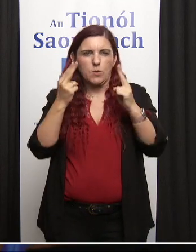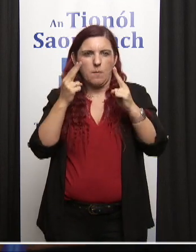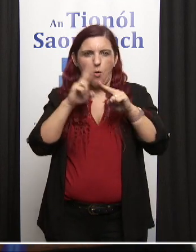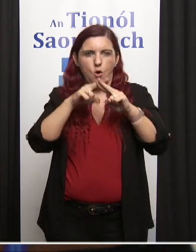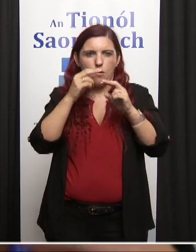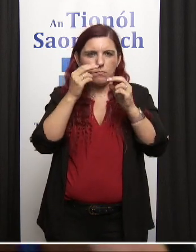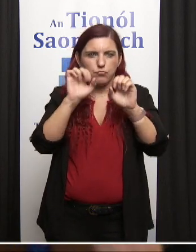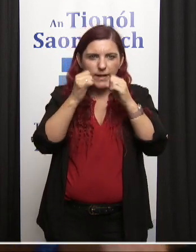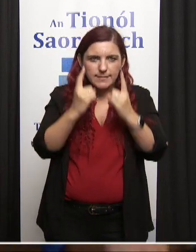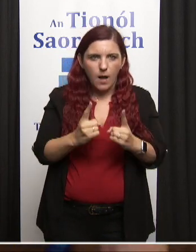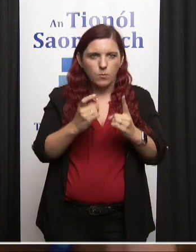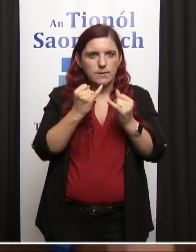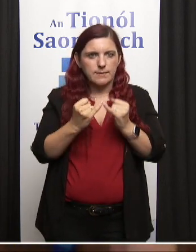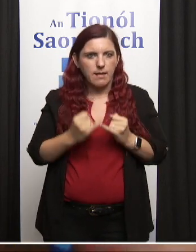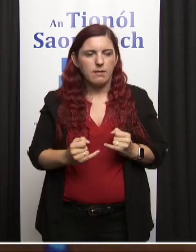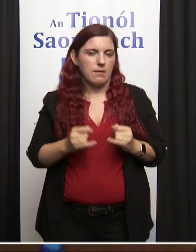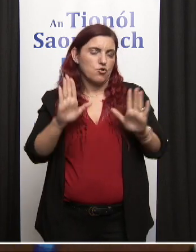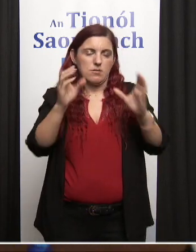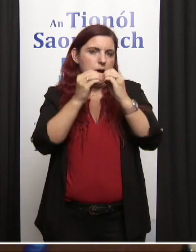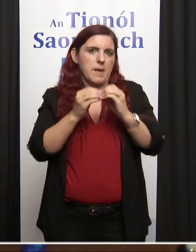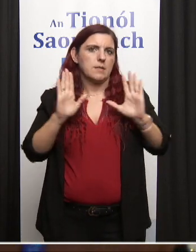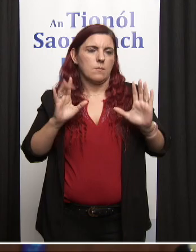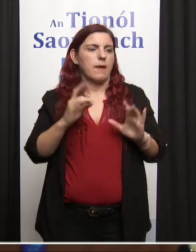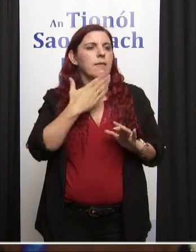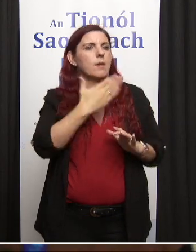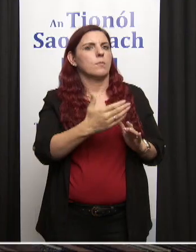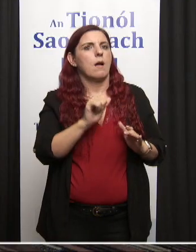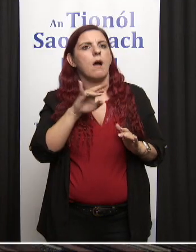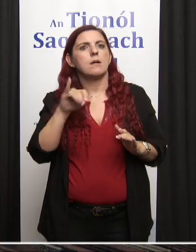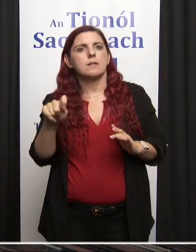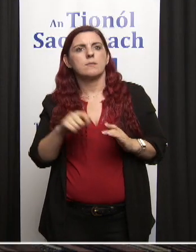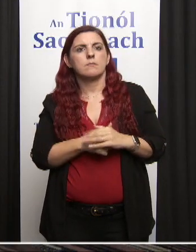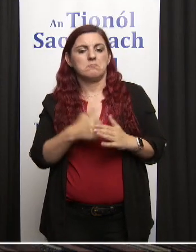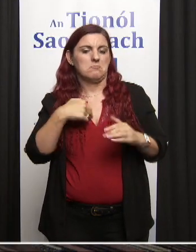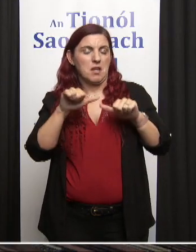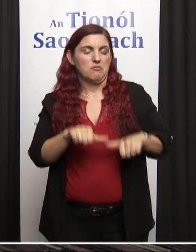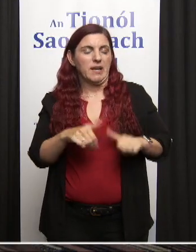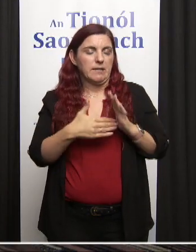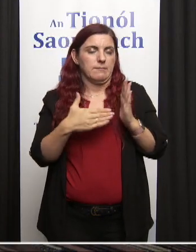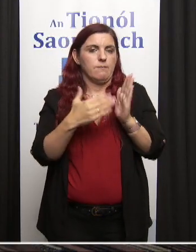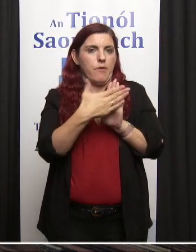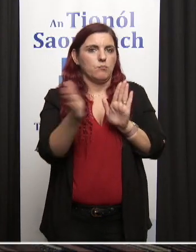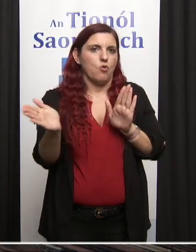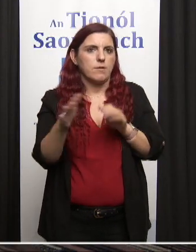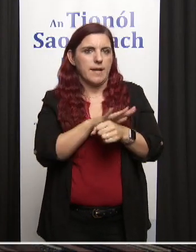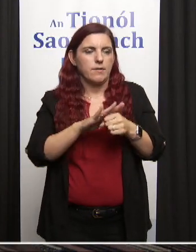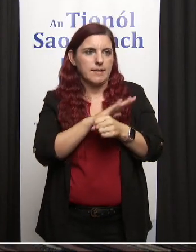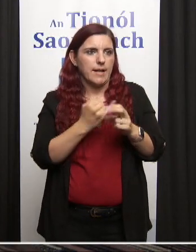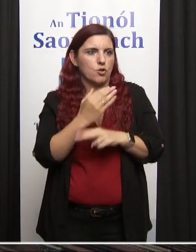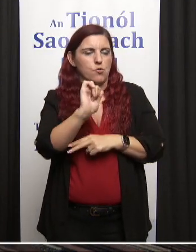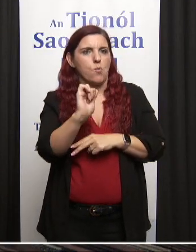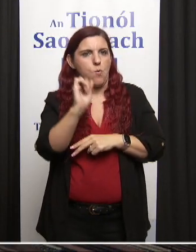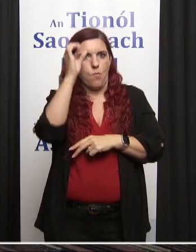or some more information given. That's just a comment. Okay, thanks for that. Thank you. Art? I agree entirely, and in your wisdom